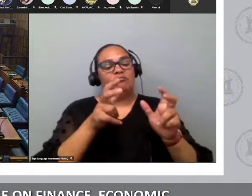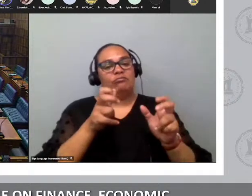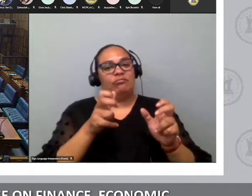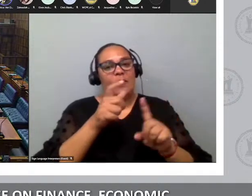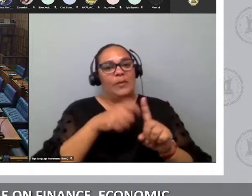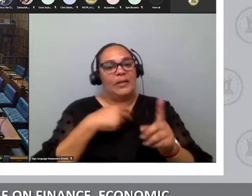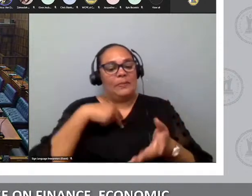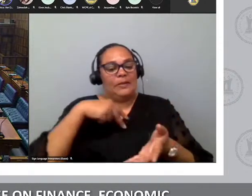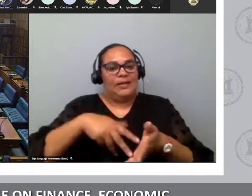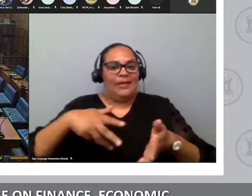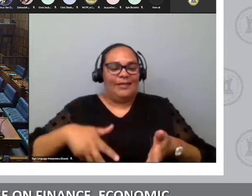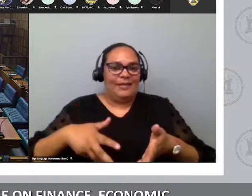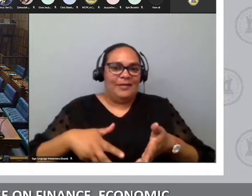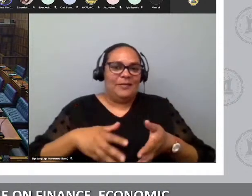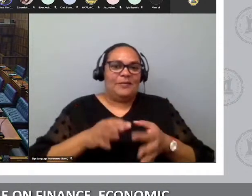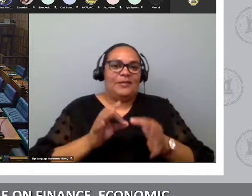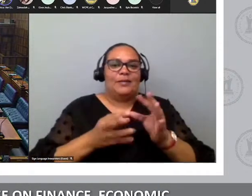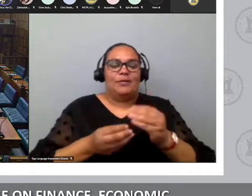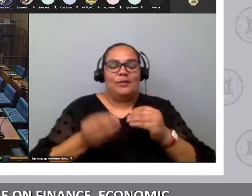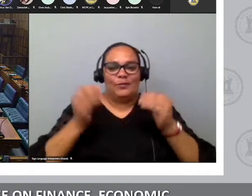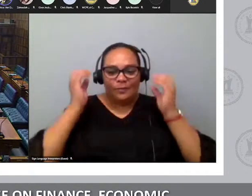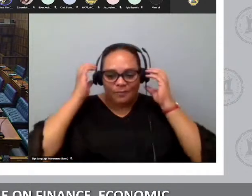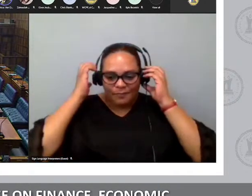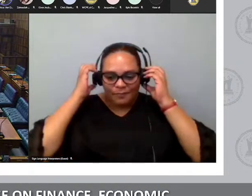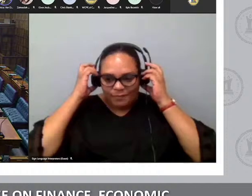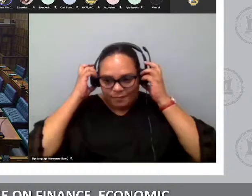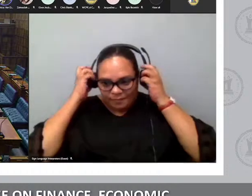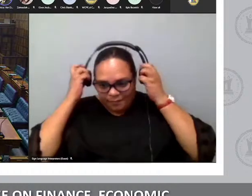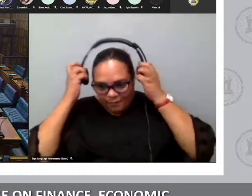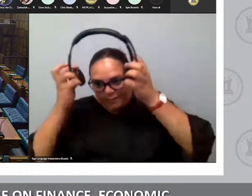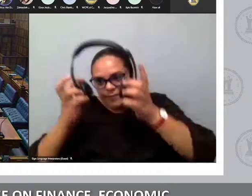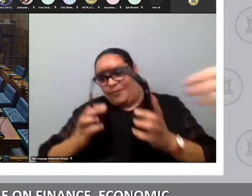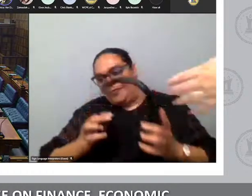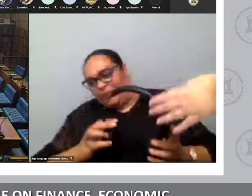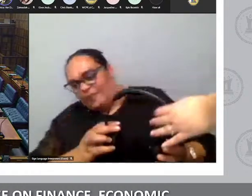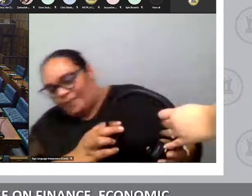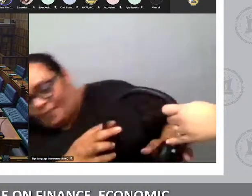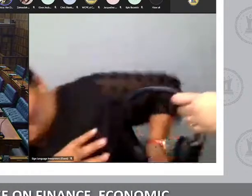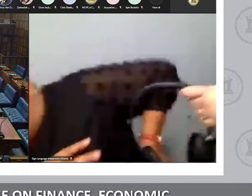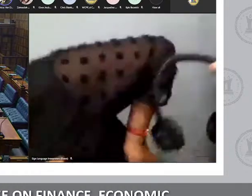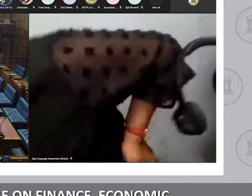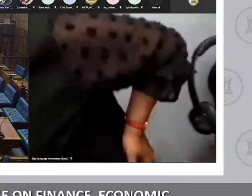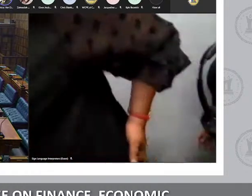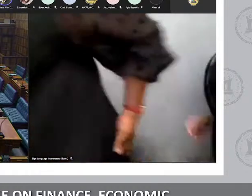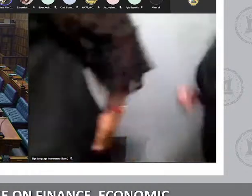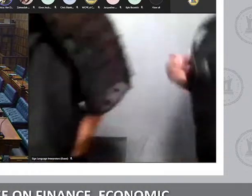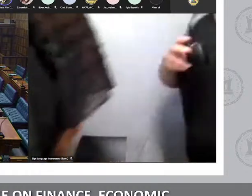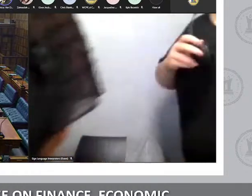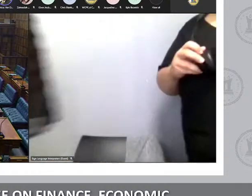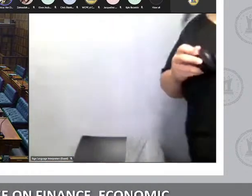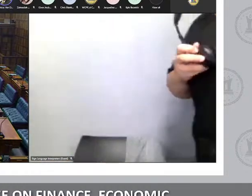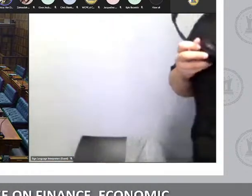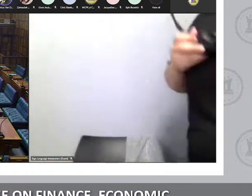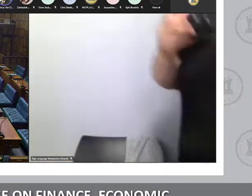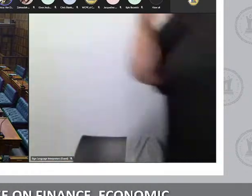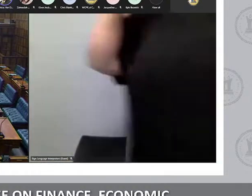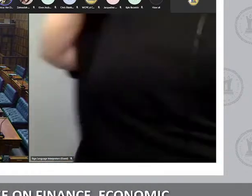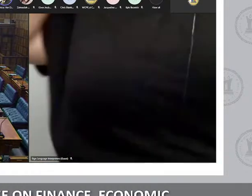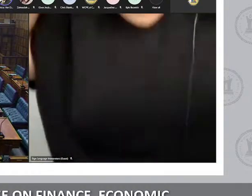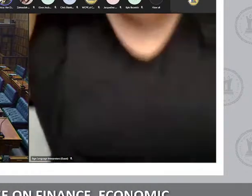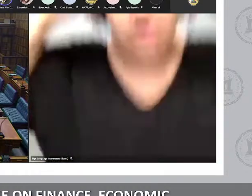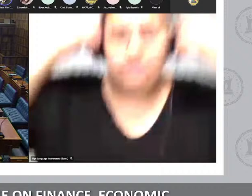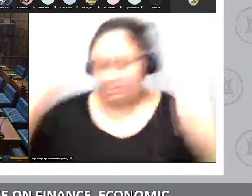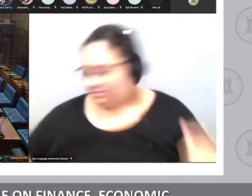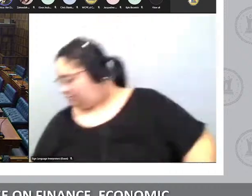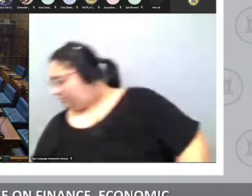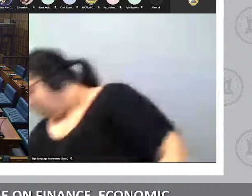standing there at the key uh looking at the Gantry putting containers onto a ship